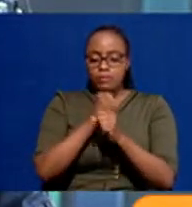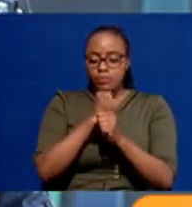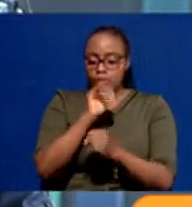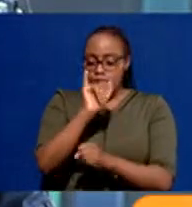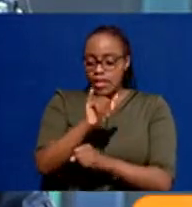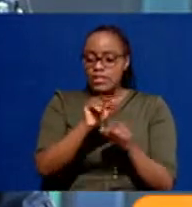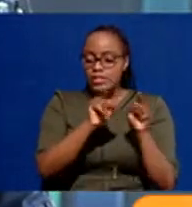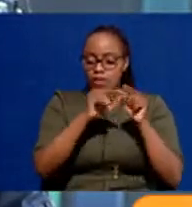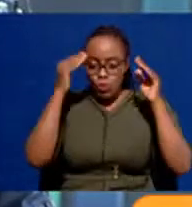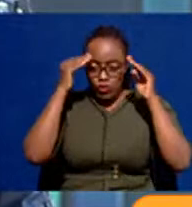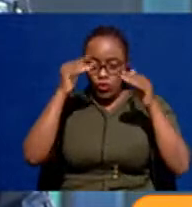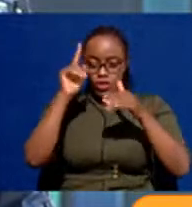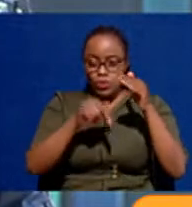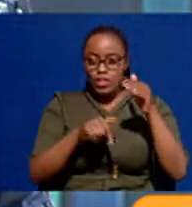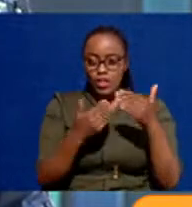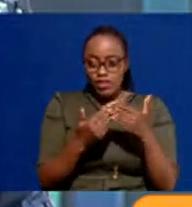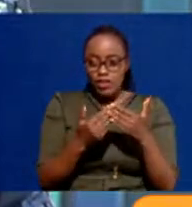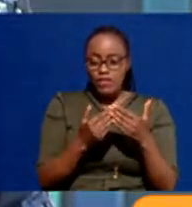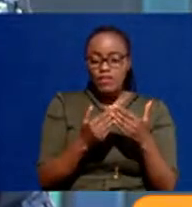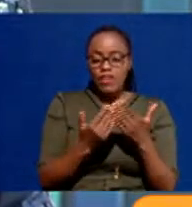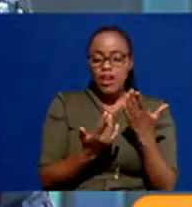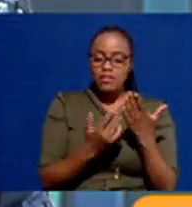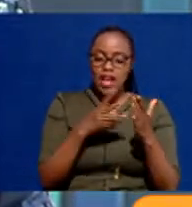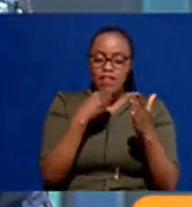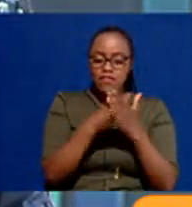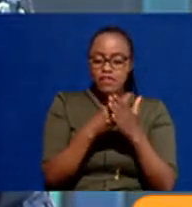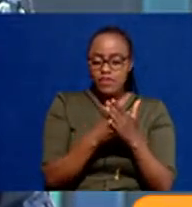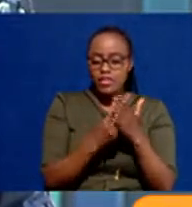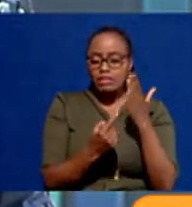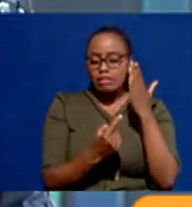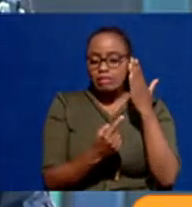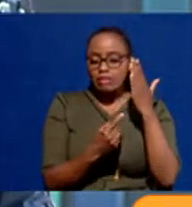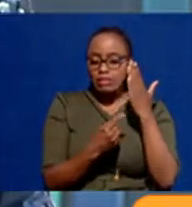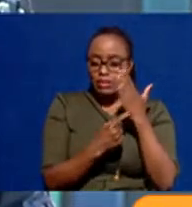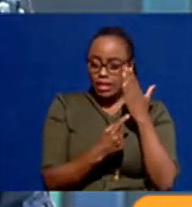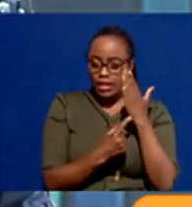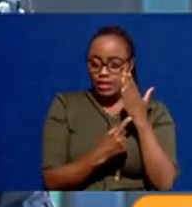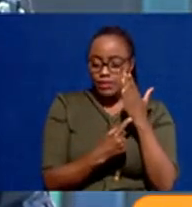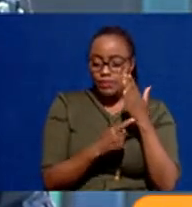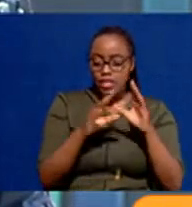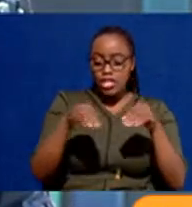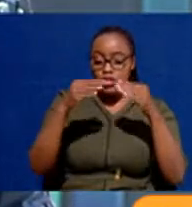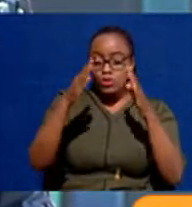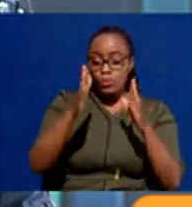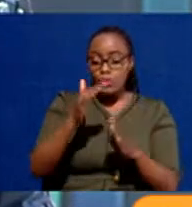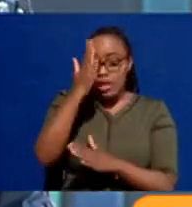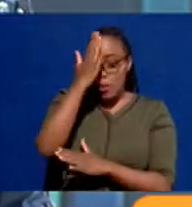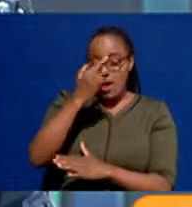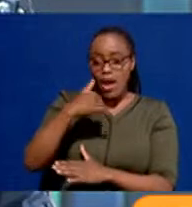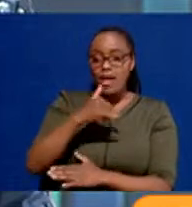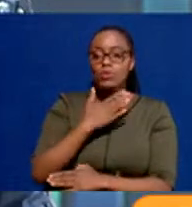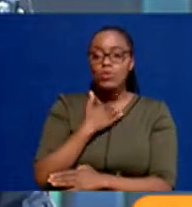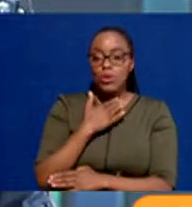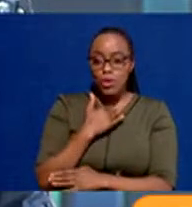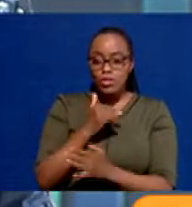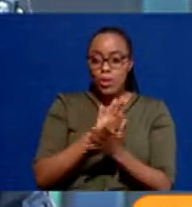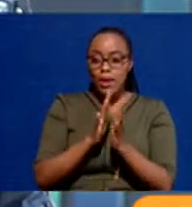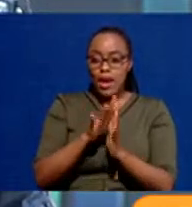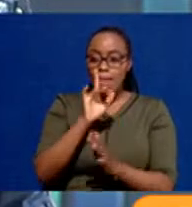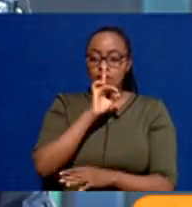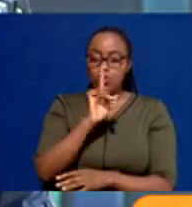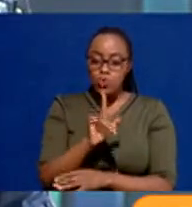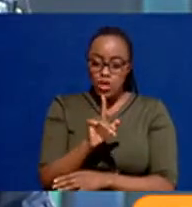said, we focus on a fintech distributors, majorly because we wanted to be